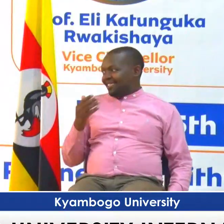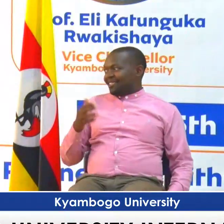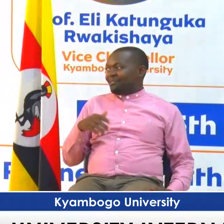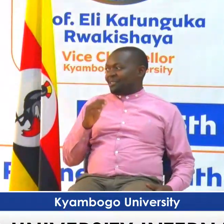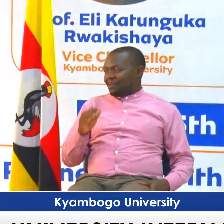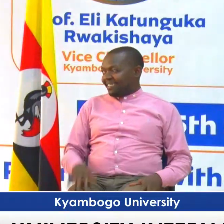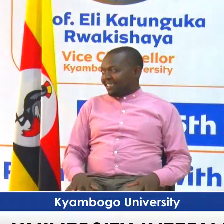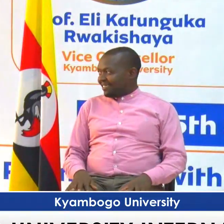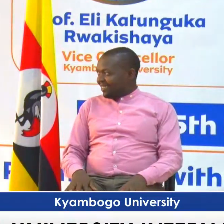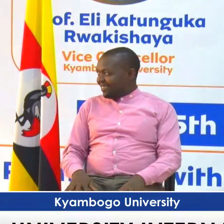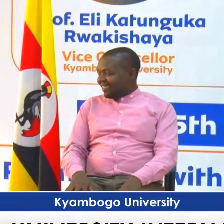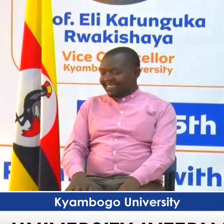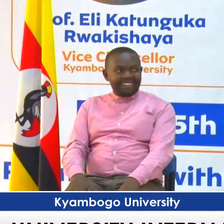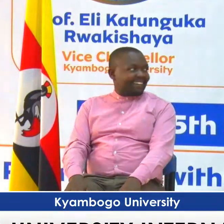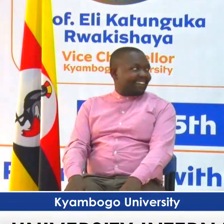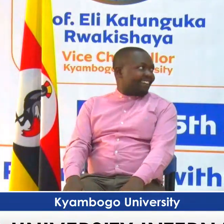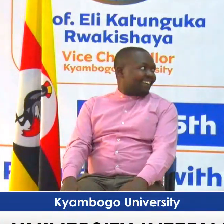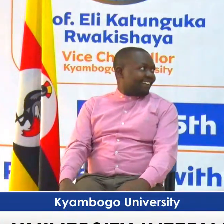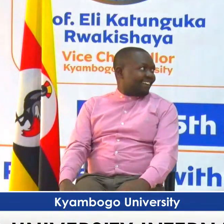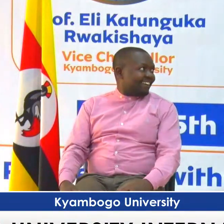much.